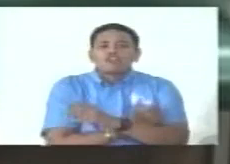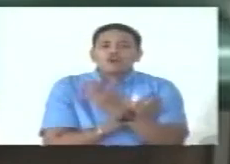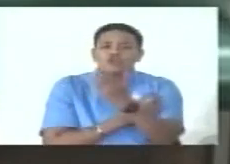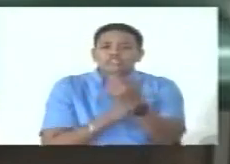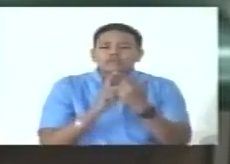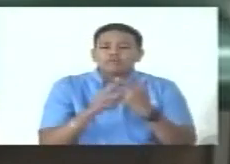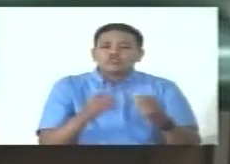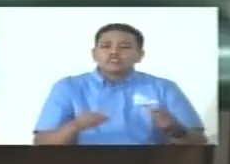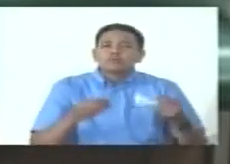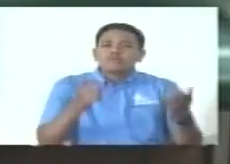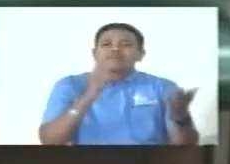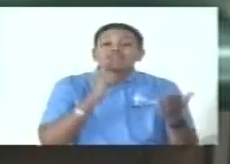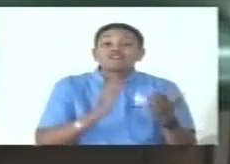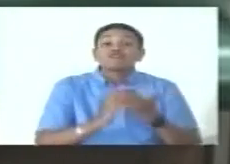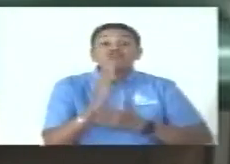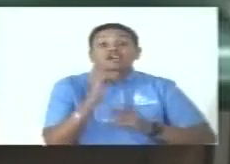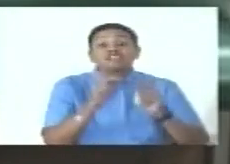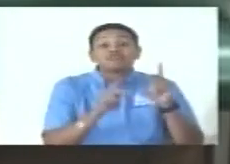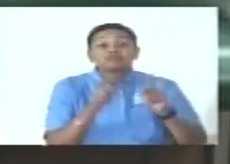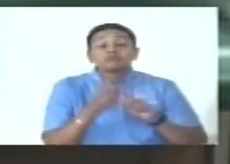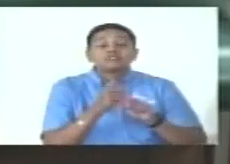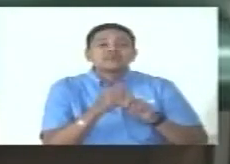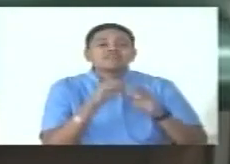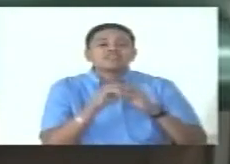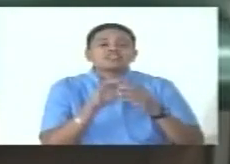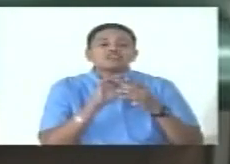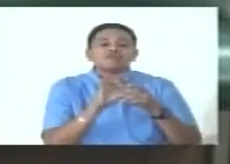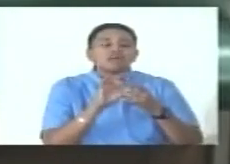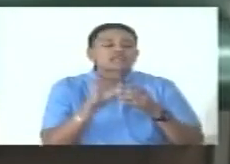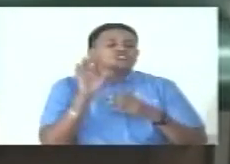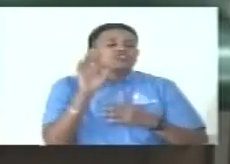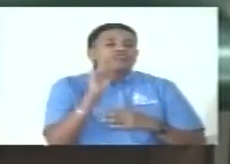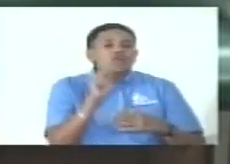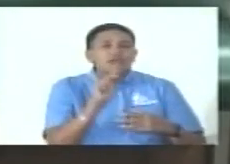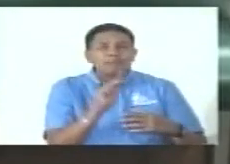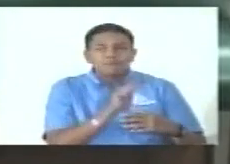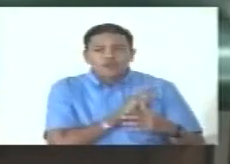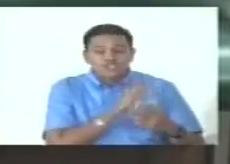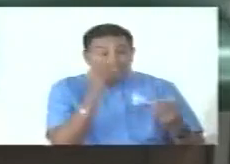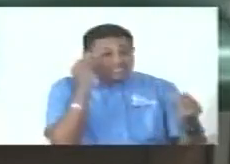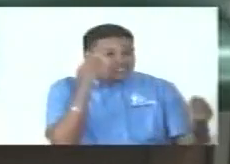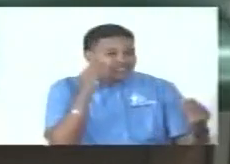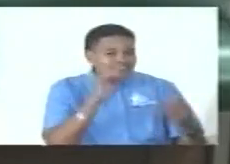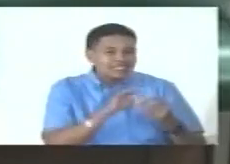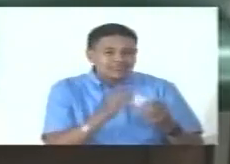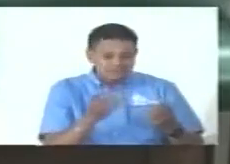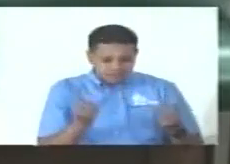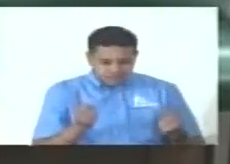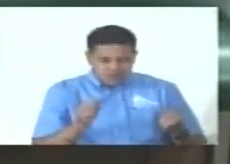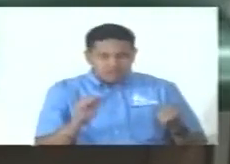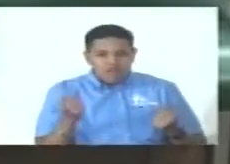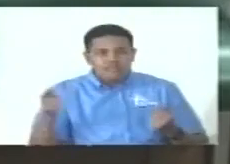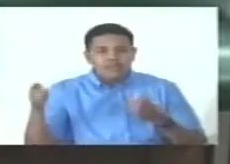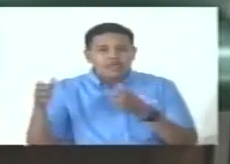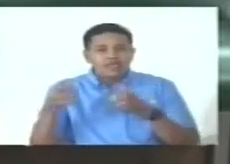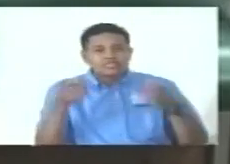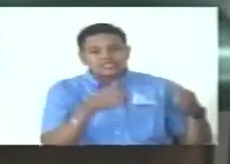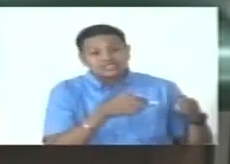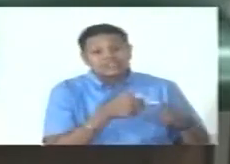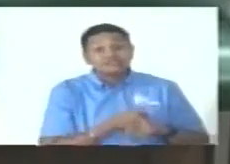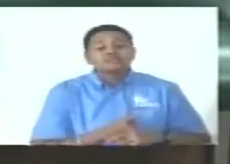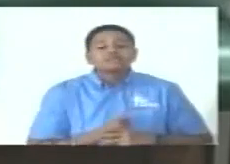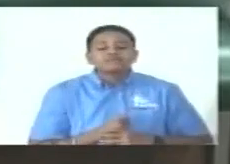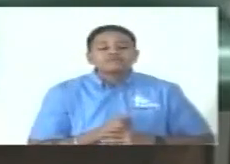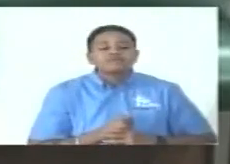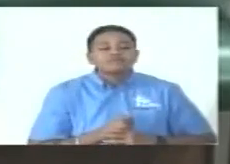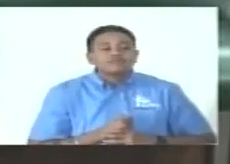provide for the rights of individuals in relation to their personal data in the possession of other entities. And